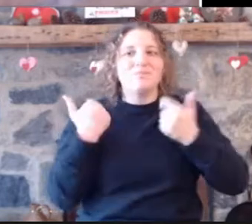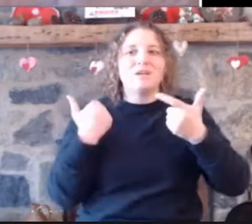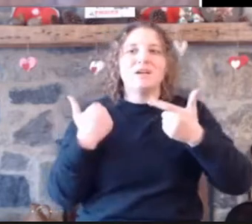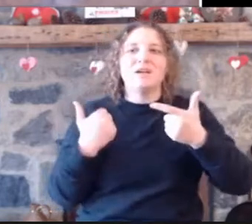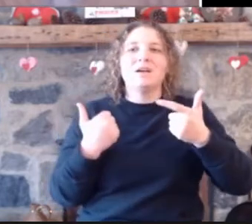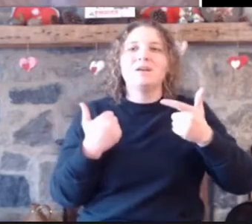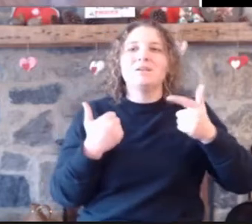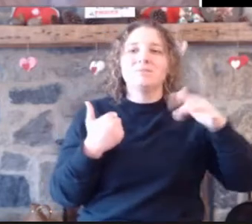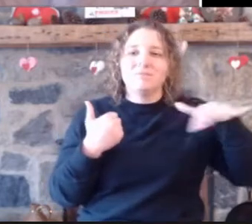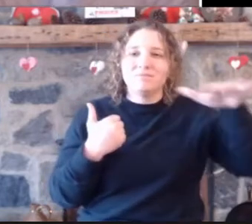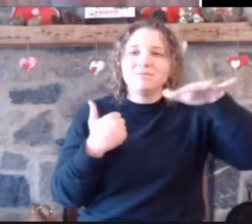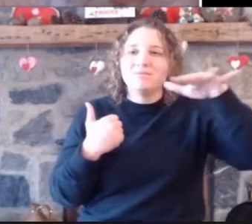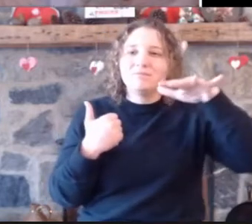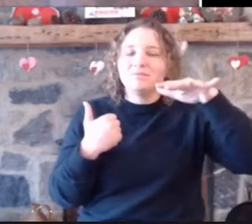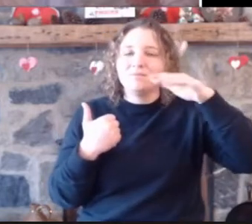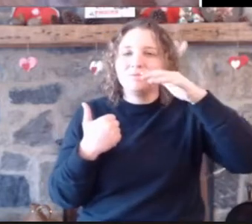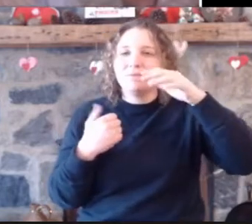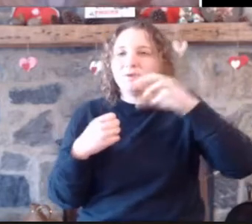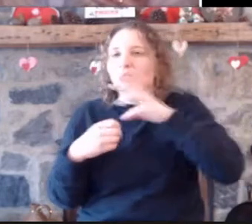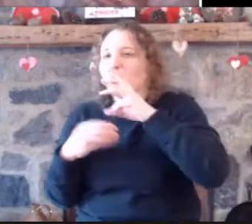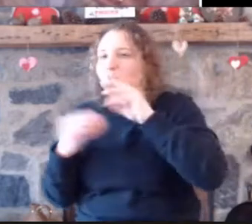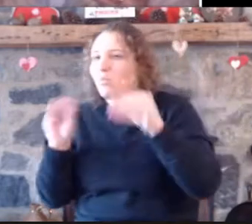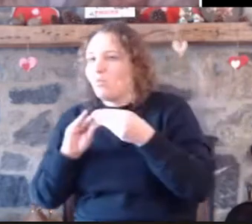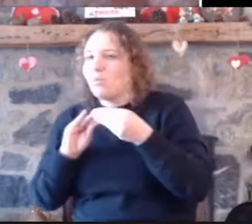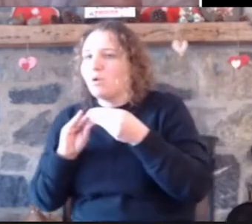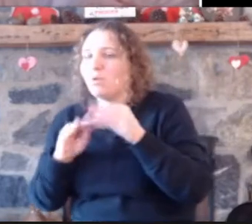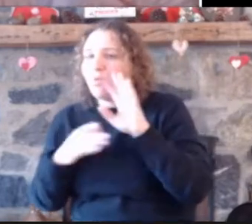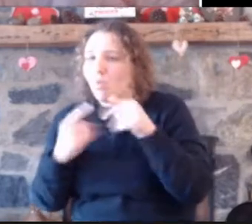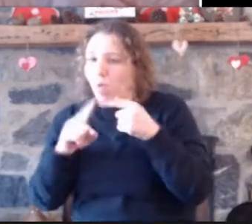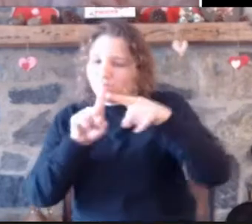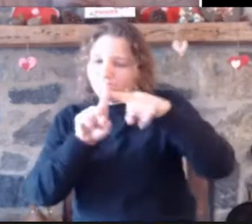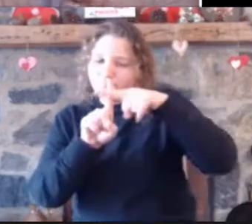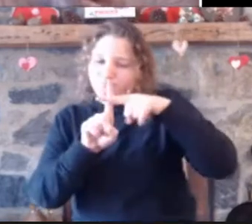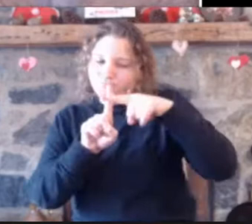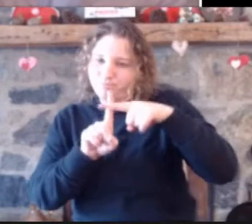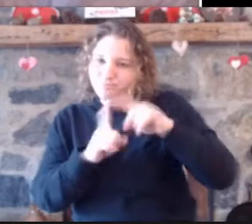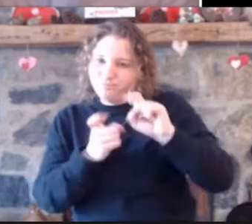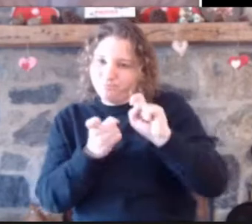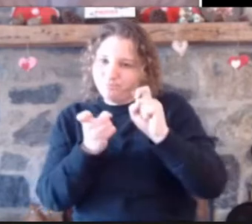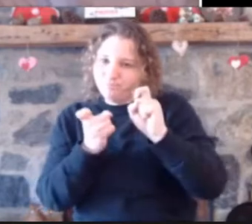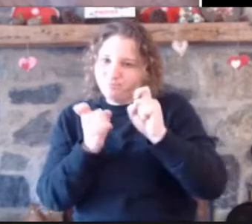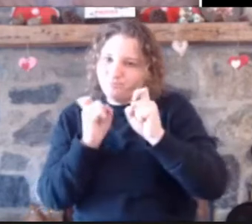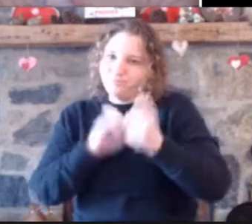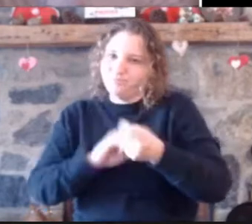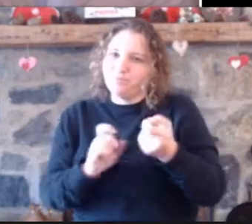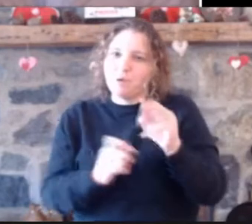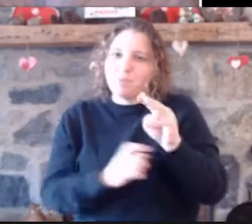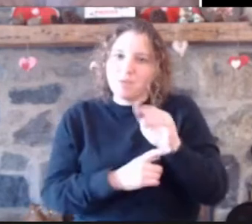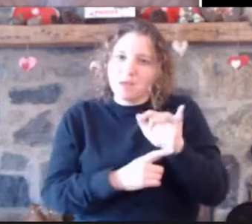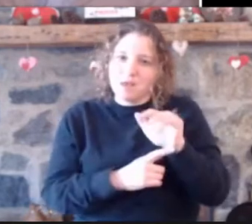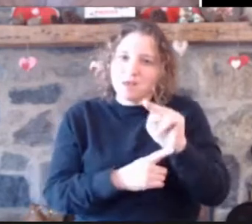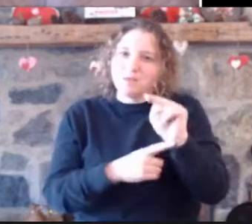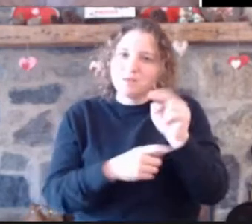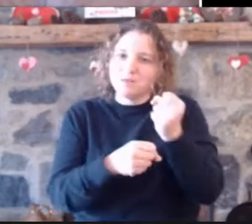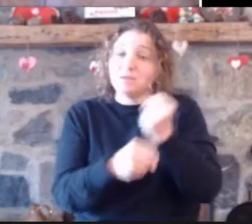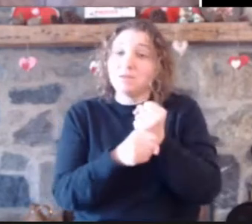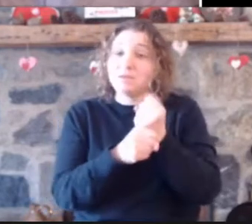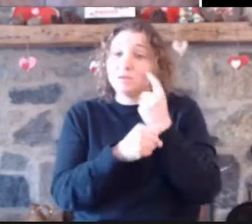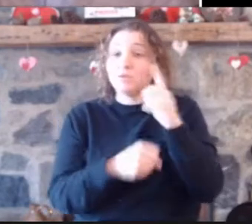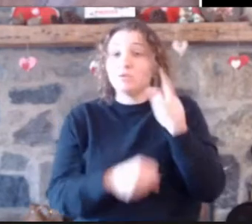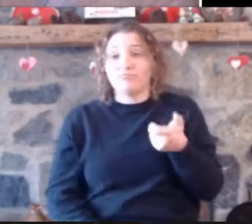water environment. These are all supposedly positive mutations that have occurred over millions of years to get you with your TV